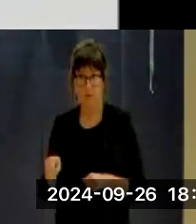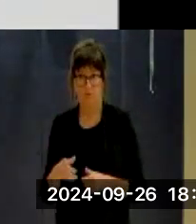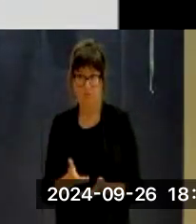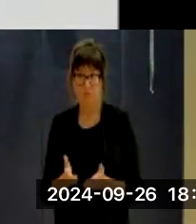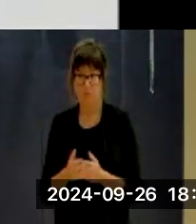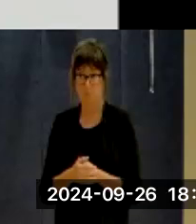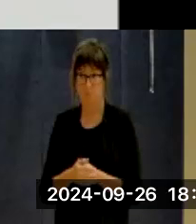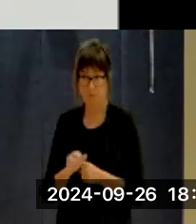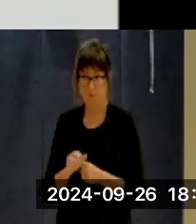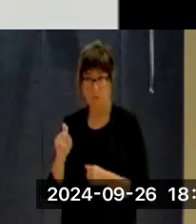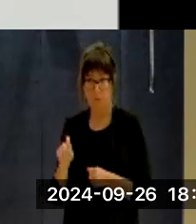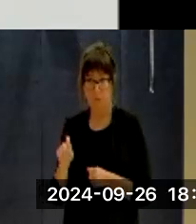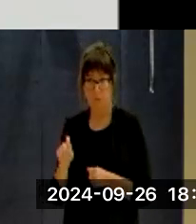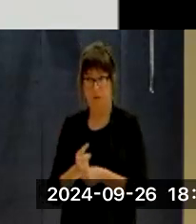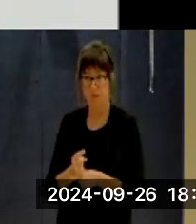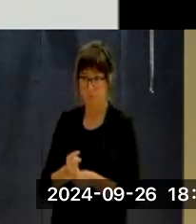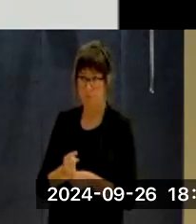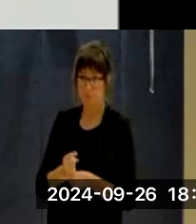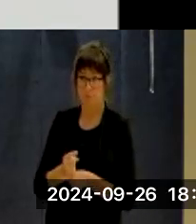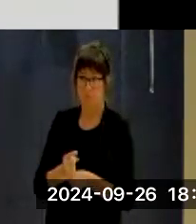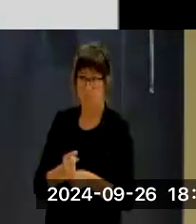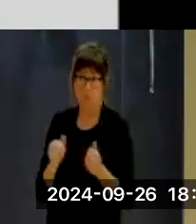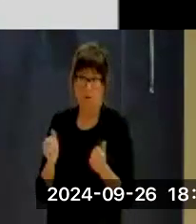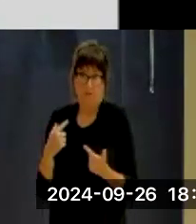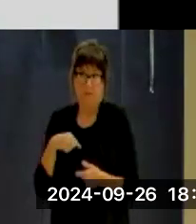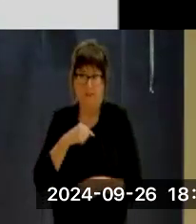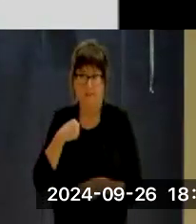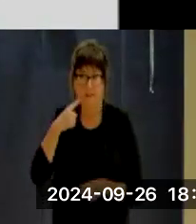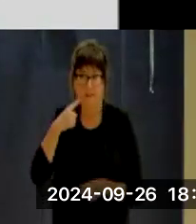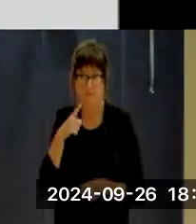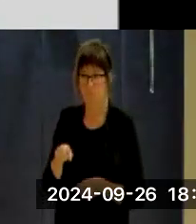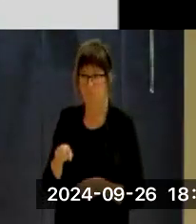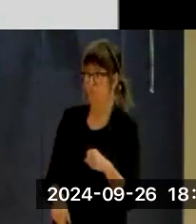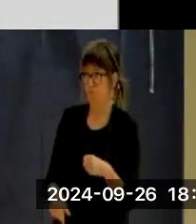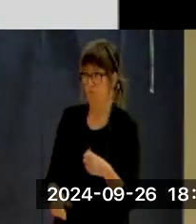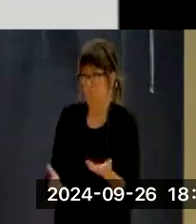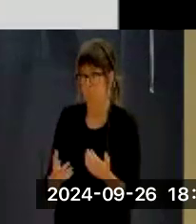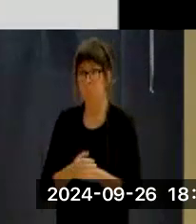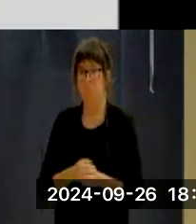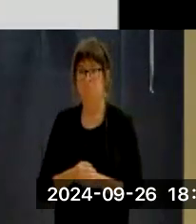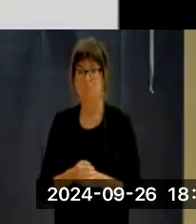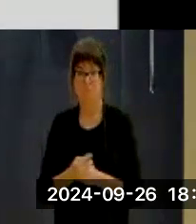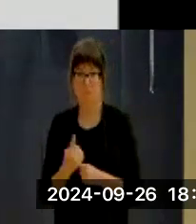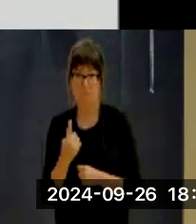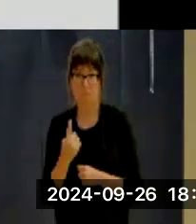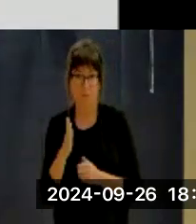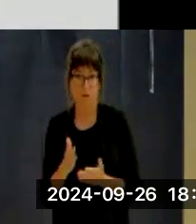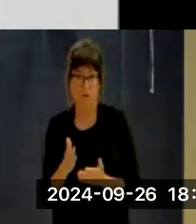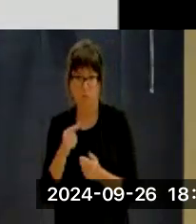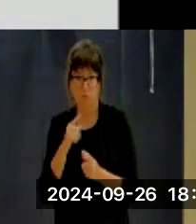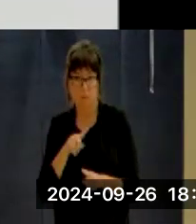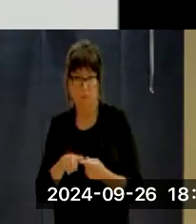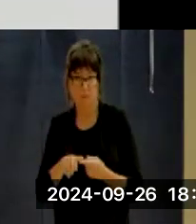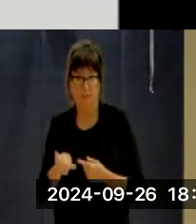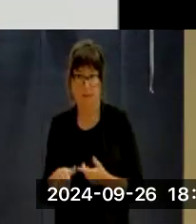That was a question to all of us, I think. Okay, and maybe one of our speakers, if you'd like to respond